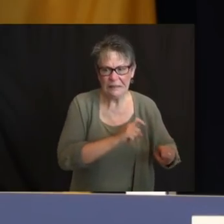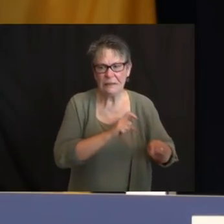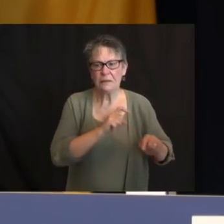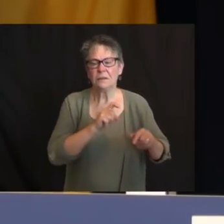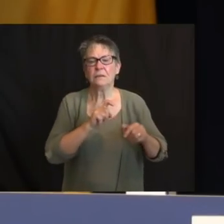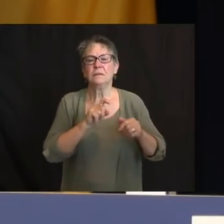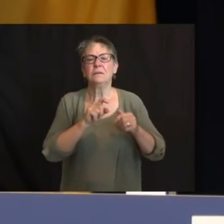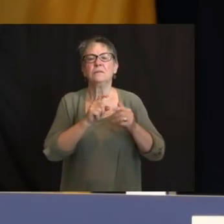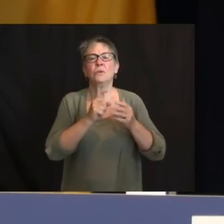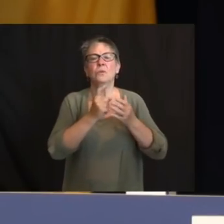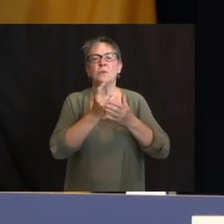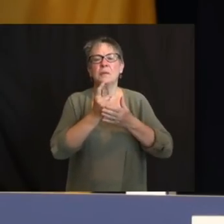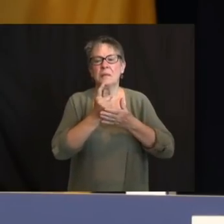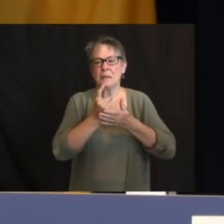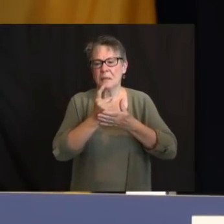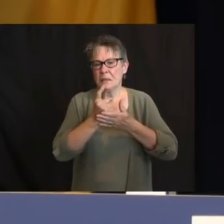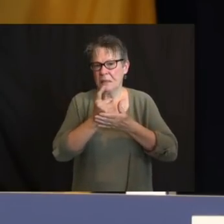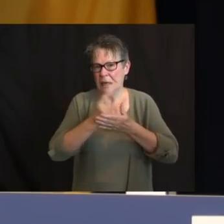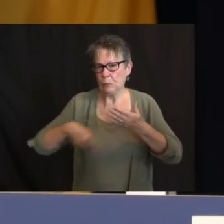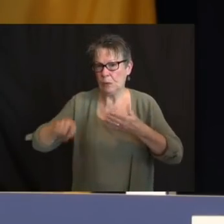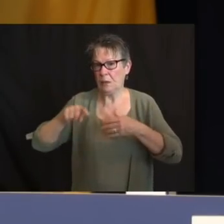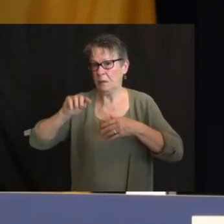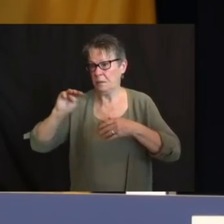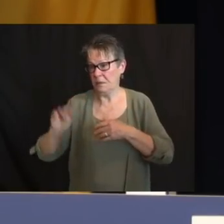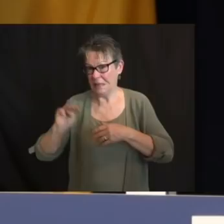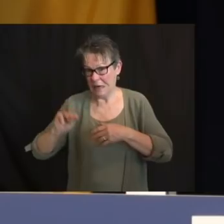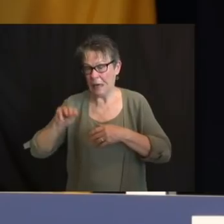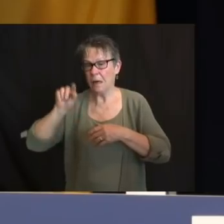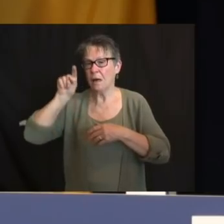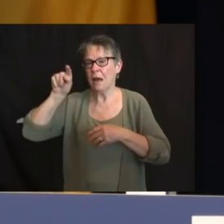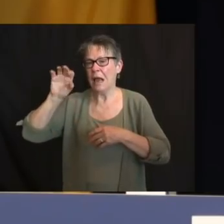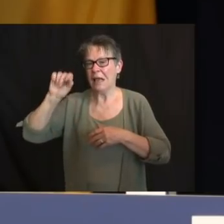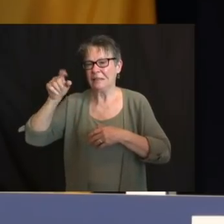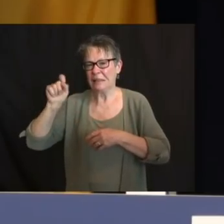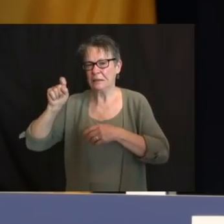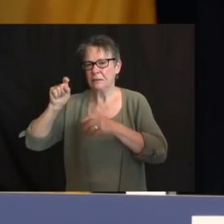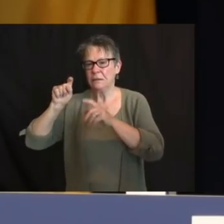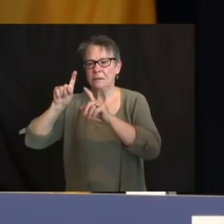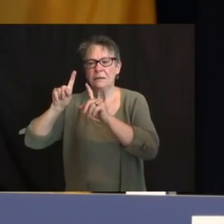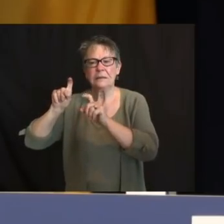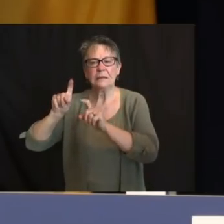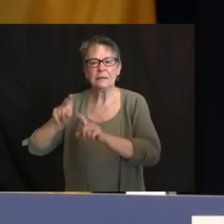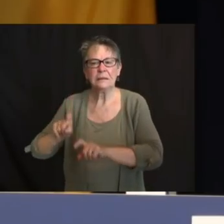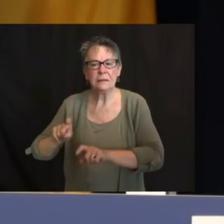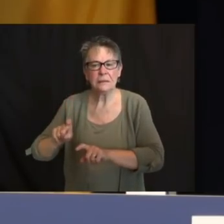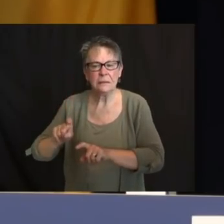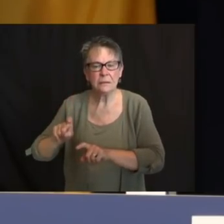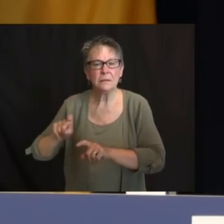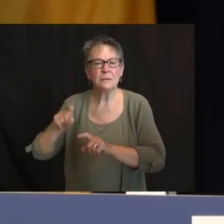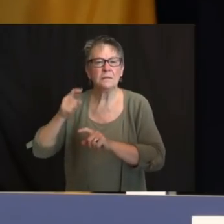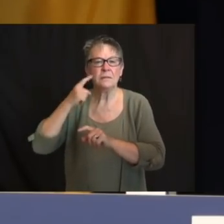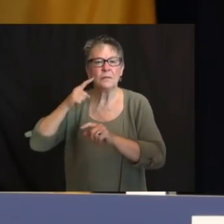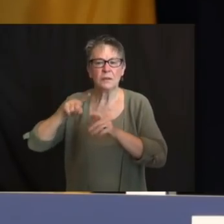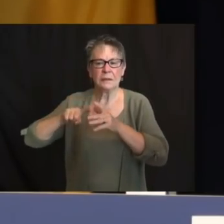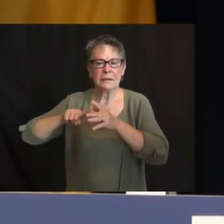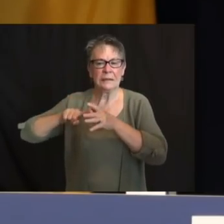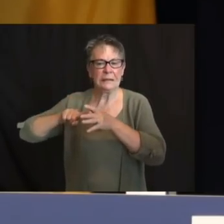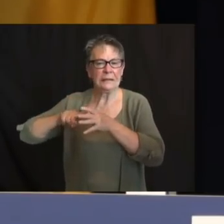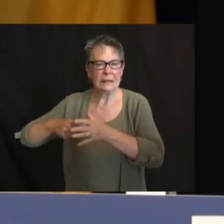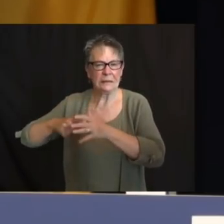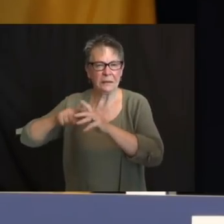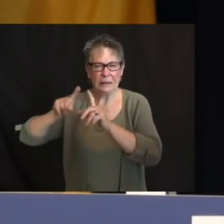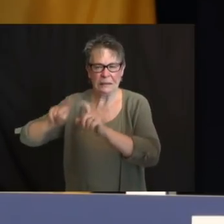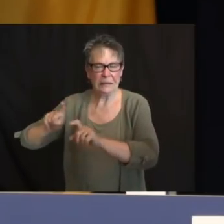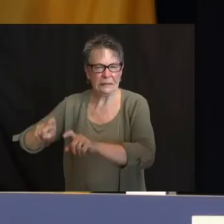health departments at the end of the month. Along with advancing contact tracing in our state, we have also been working hard